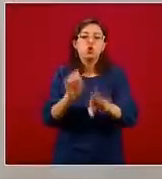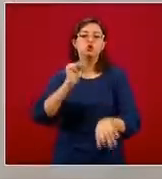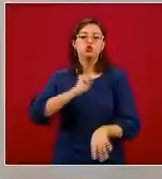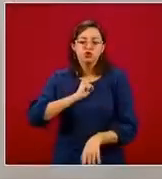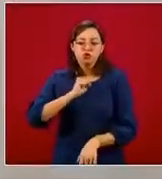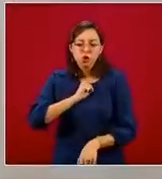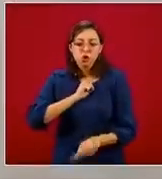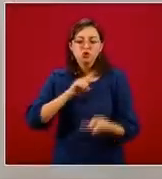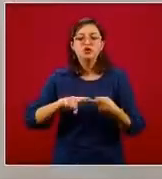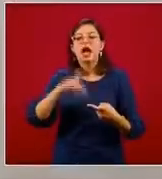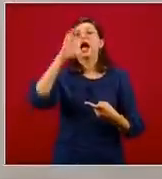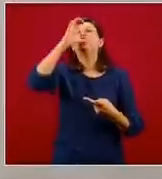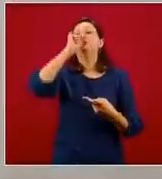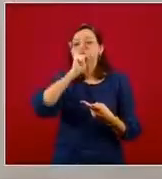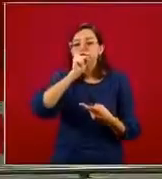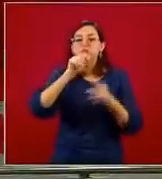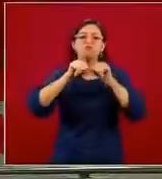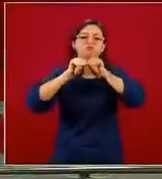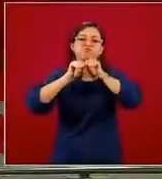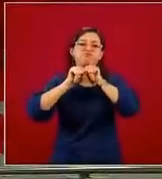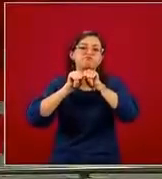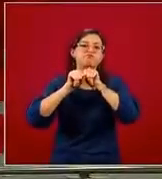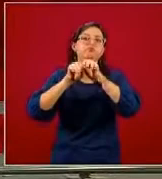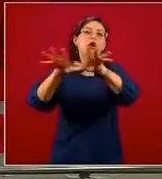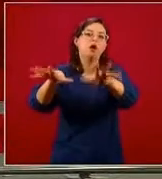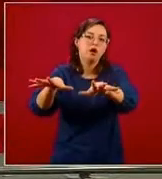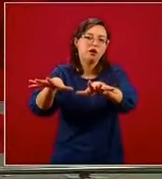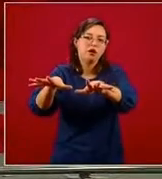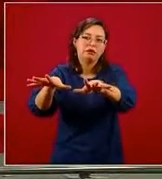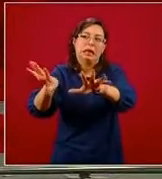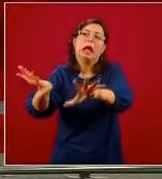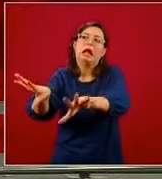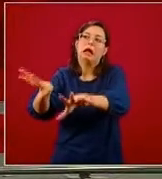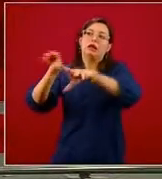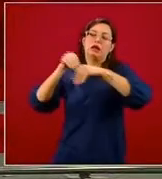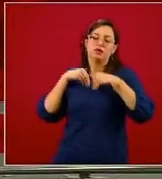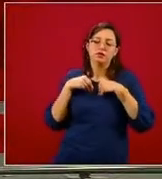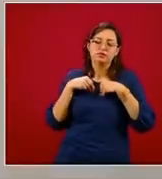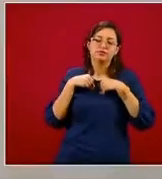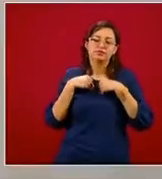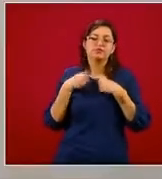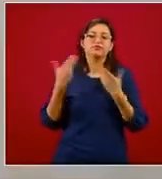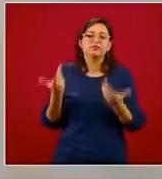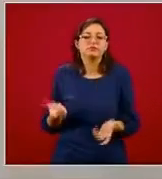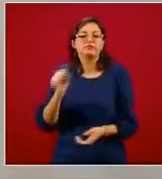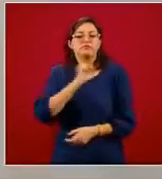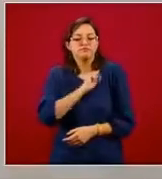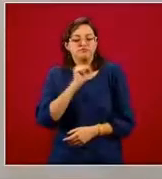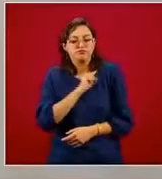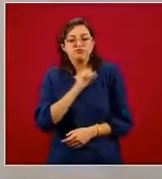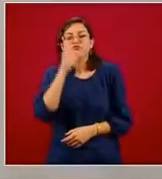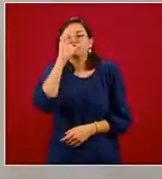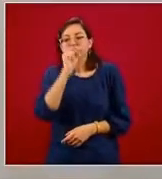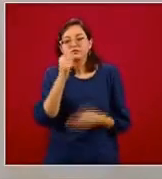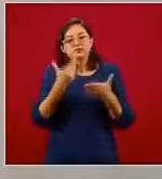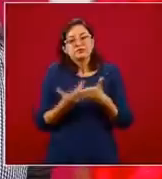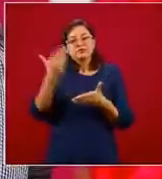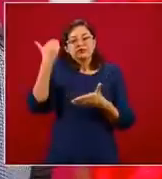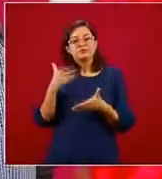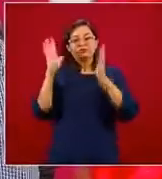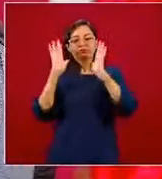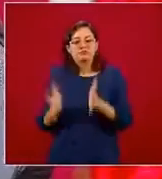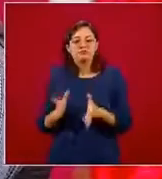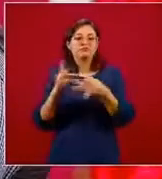little droplets. And obviously, when we sneeze or cough, they're transmitted at a very high speed